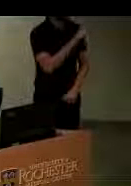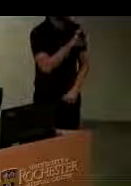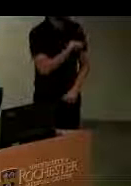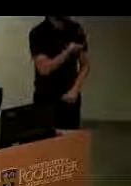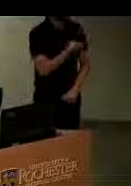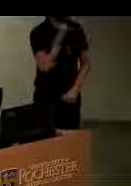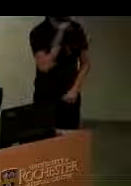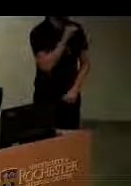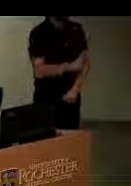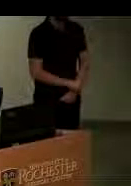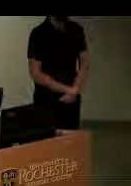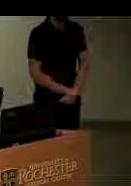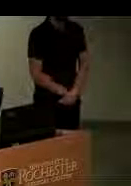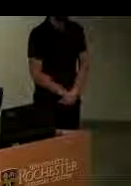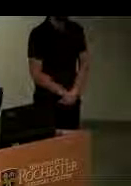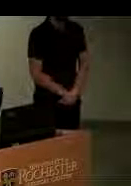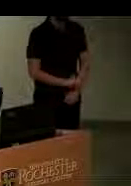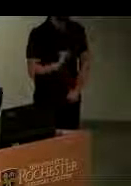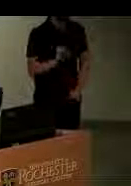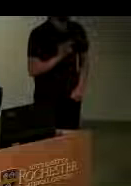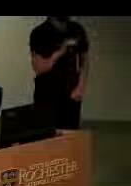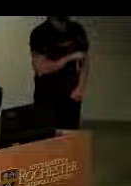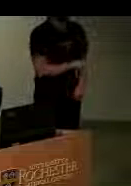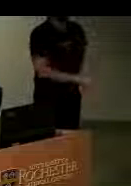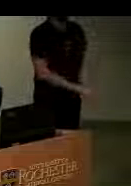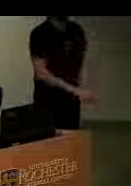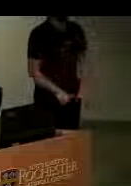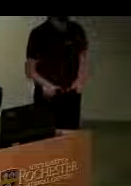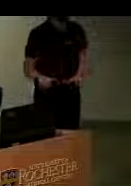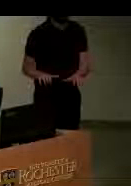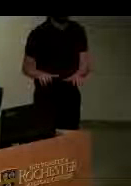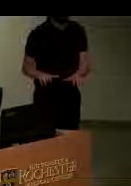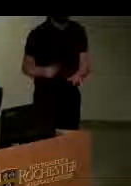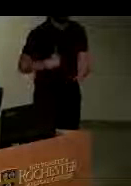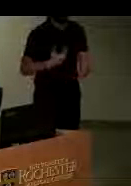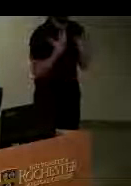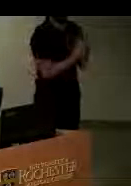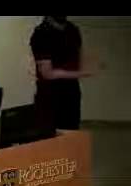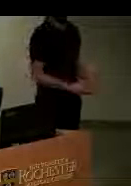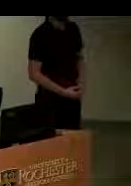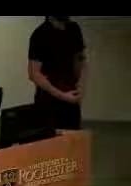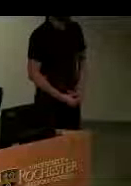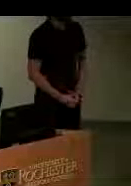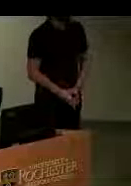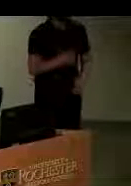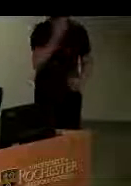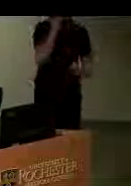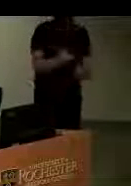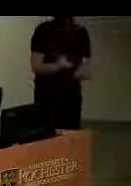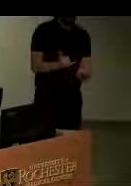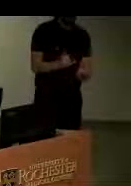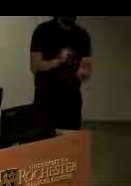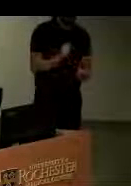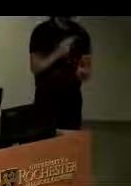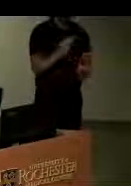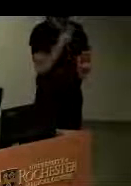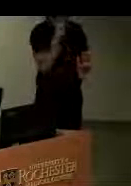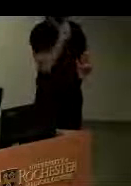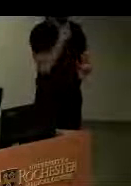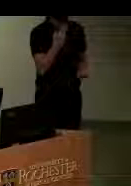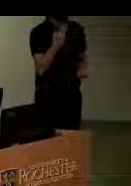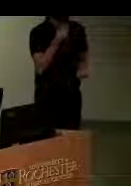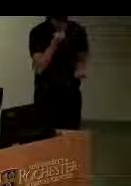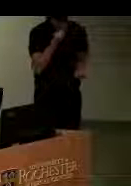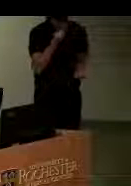to me. If you even reached for the keyboard, I am out of there. Because she had just seen a